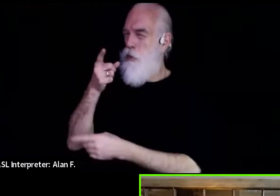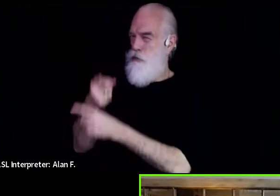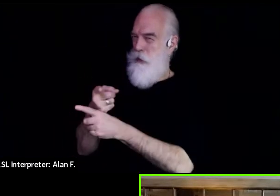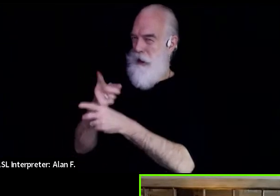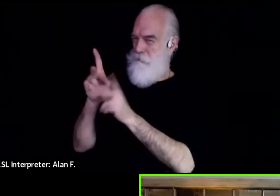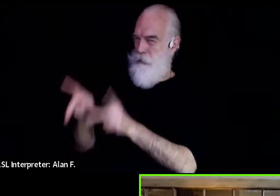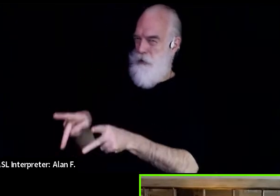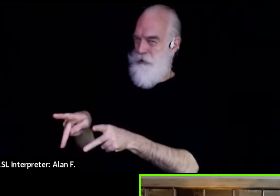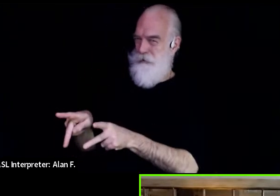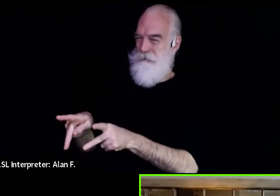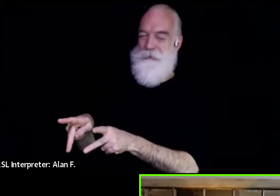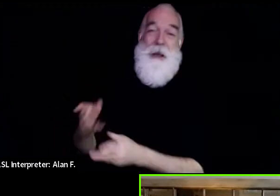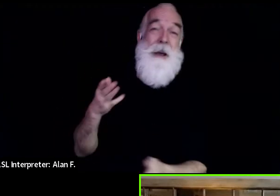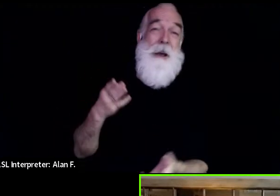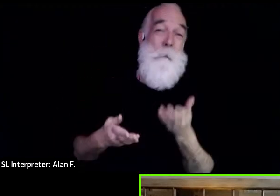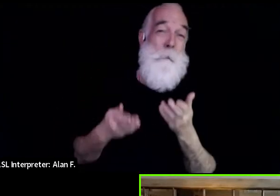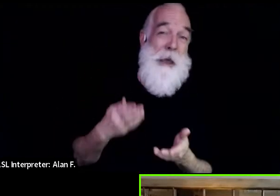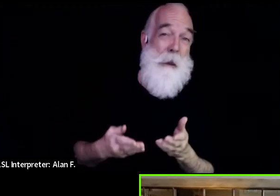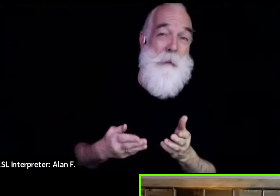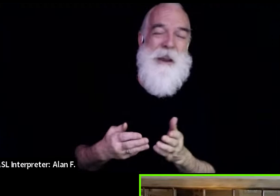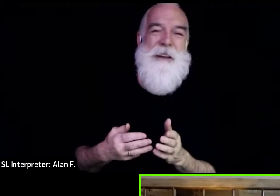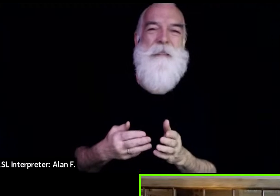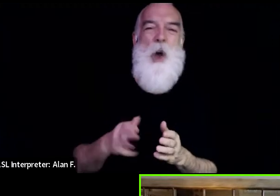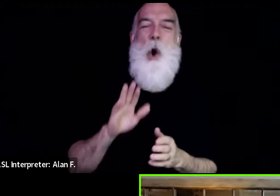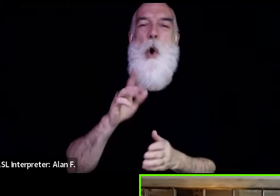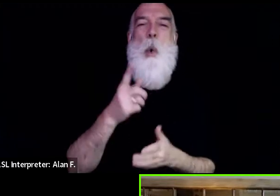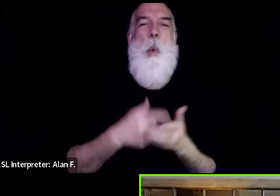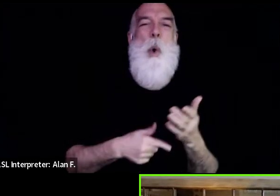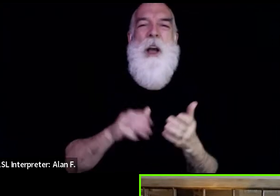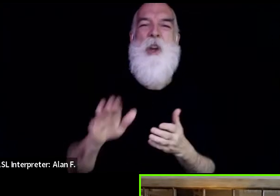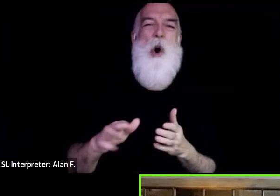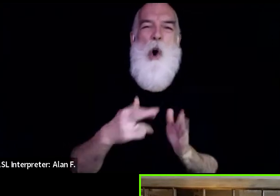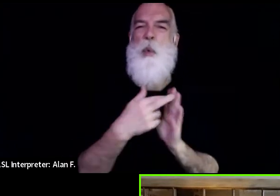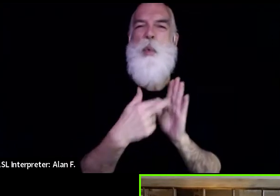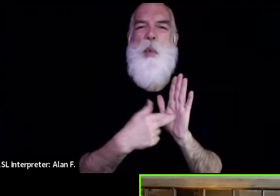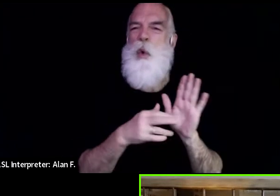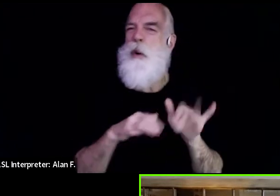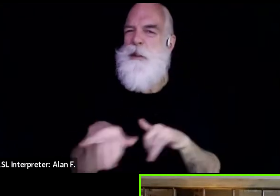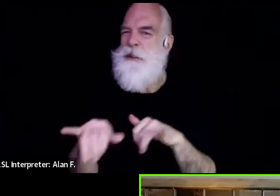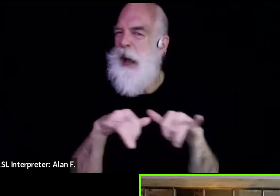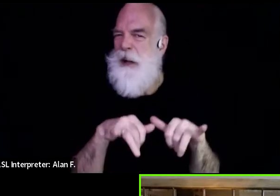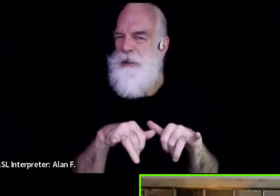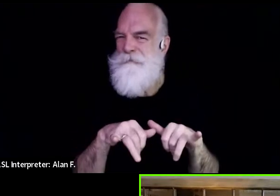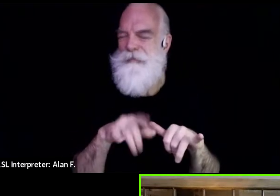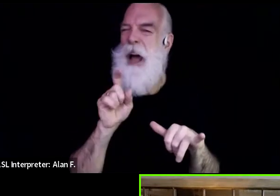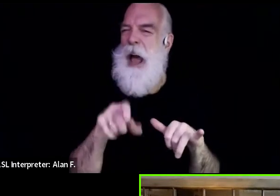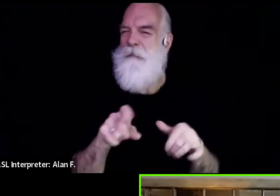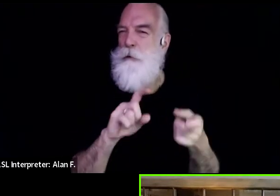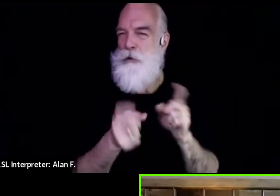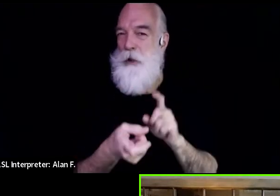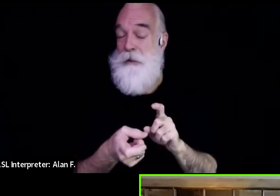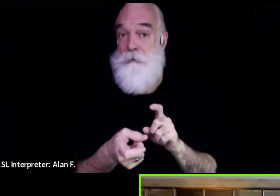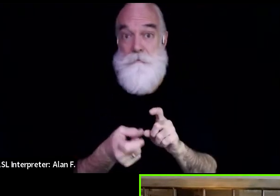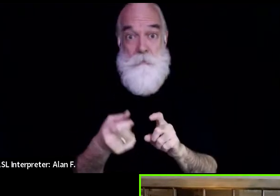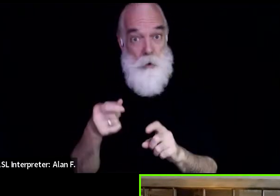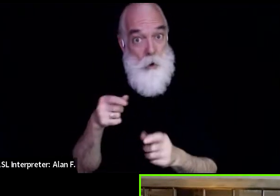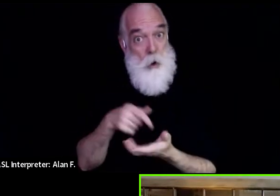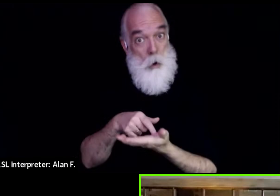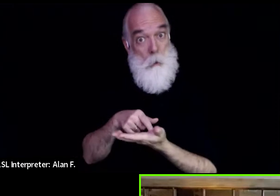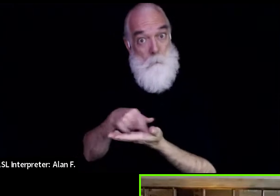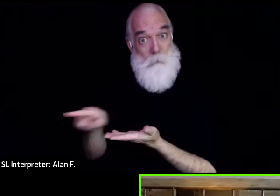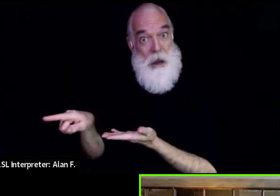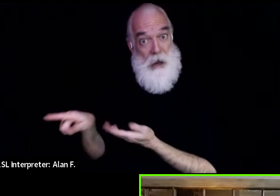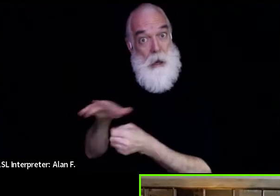that you may need to train differently. And if you are paying your officers a competitive